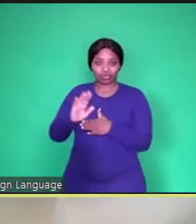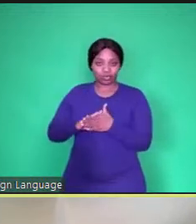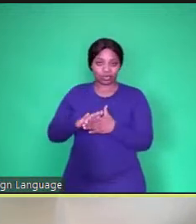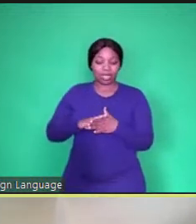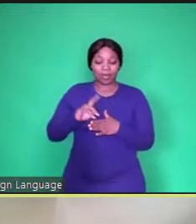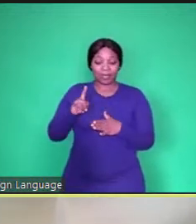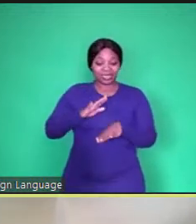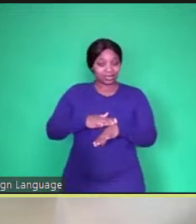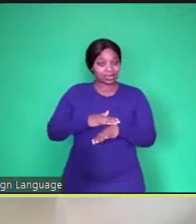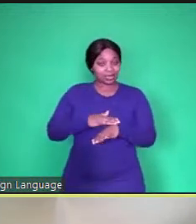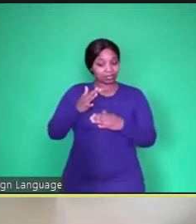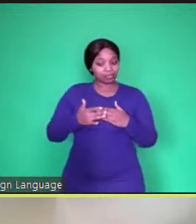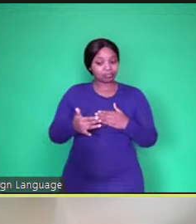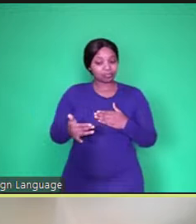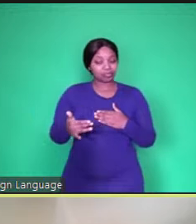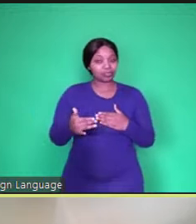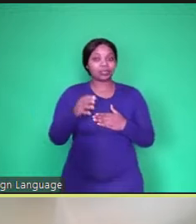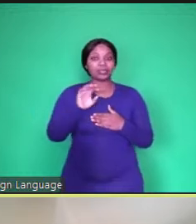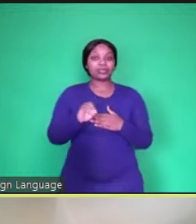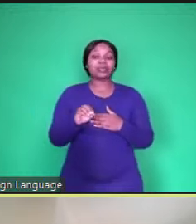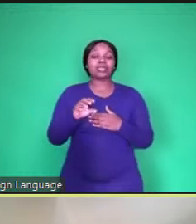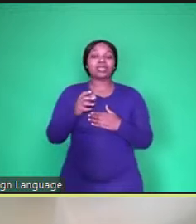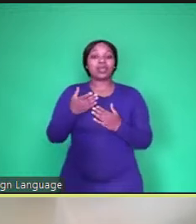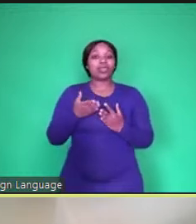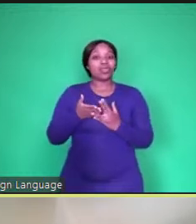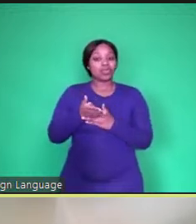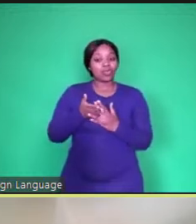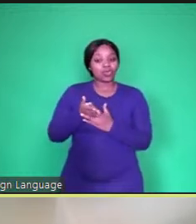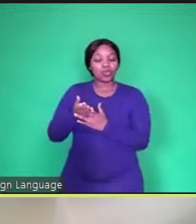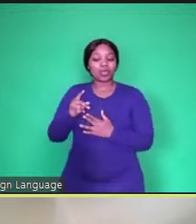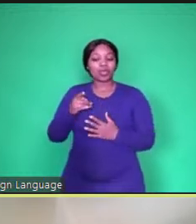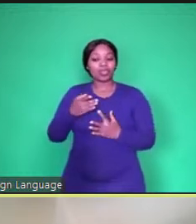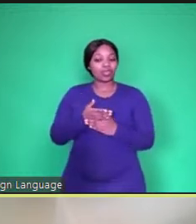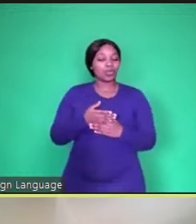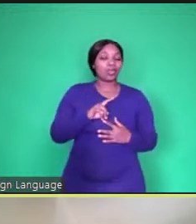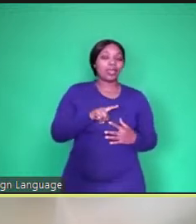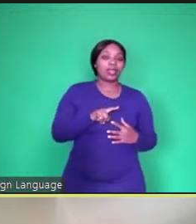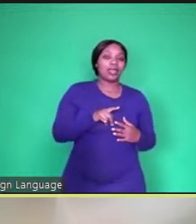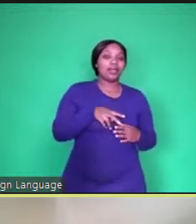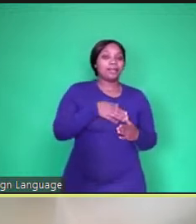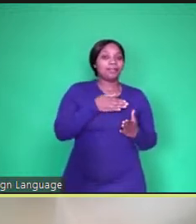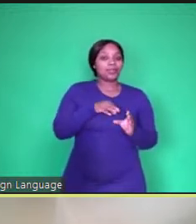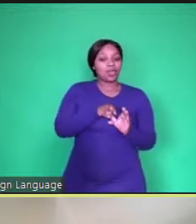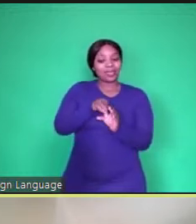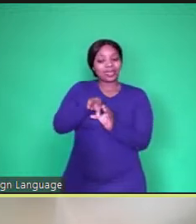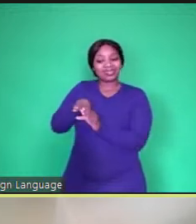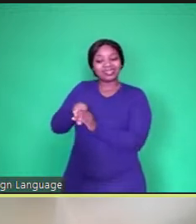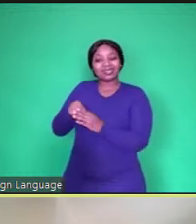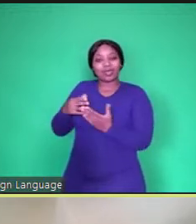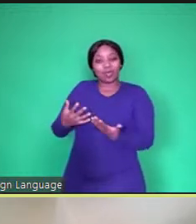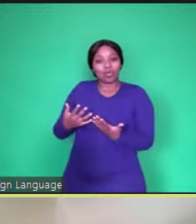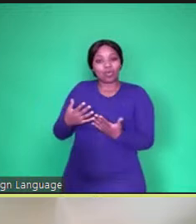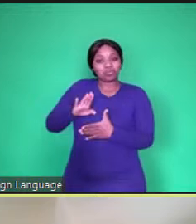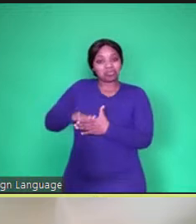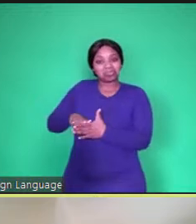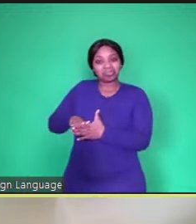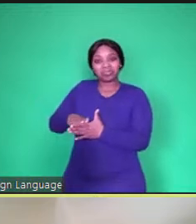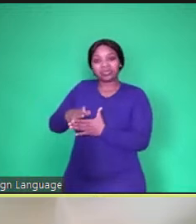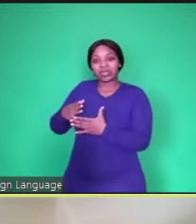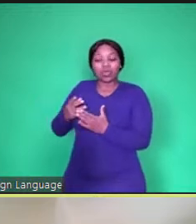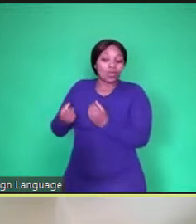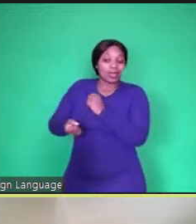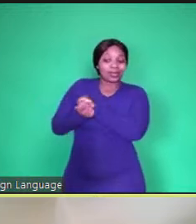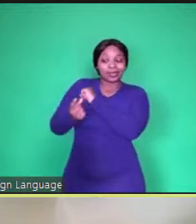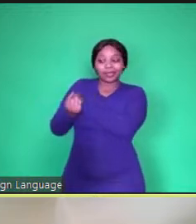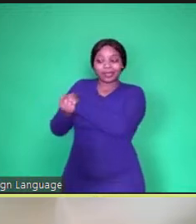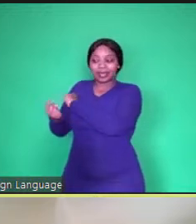two mobilities or two episodes, males move more than compared to females. And this continues